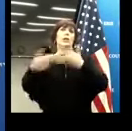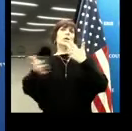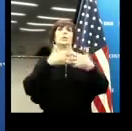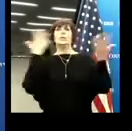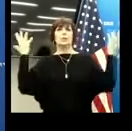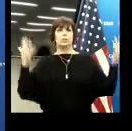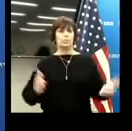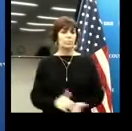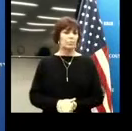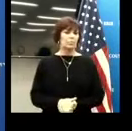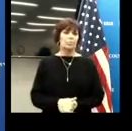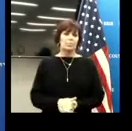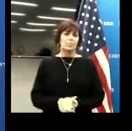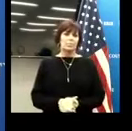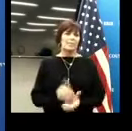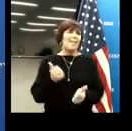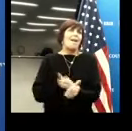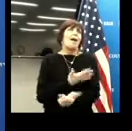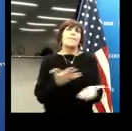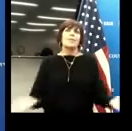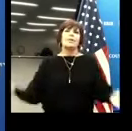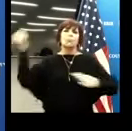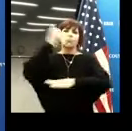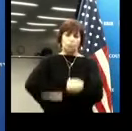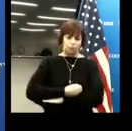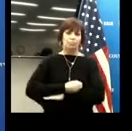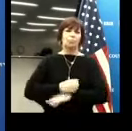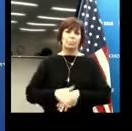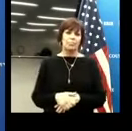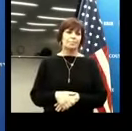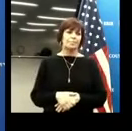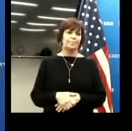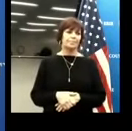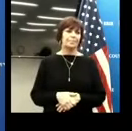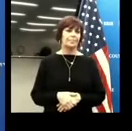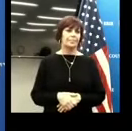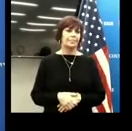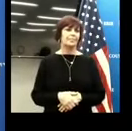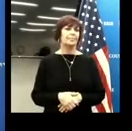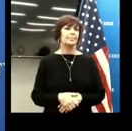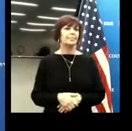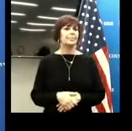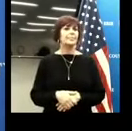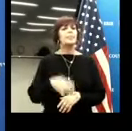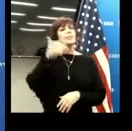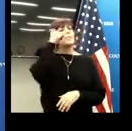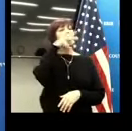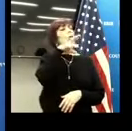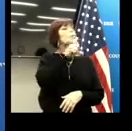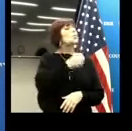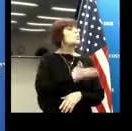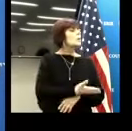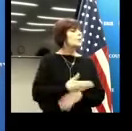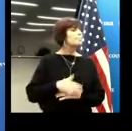in traffic walking in, and everything would have to be by curbside pickup. Buffalo News, Sandra